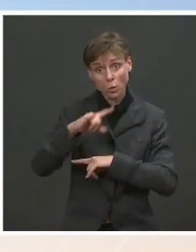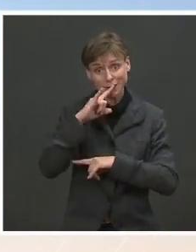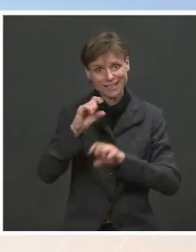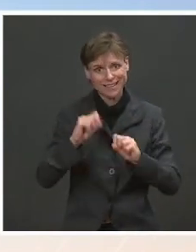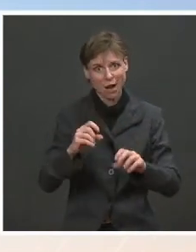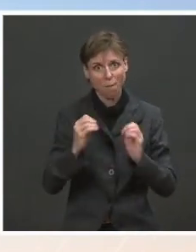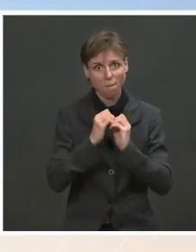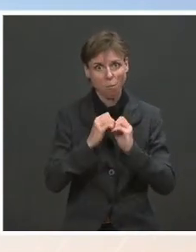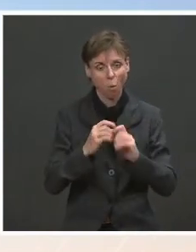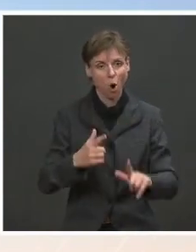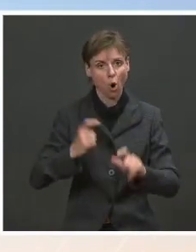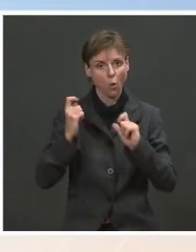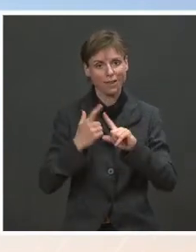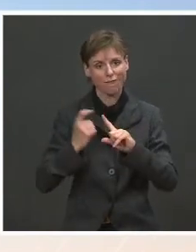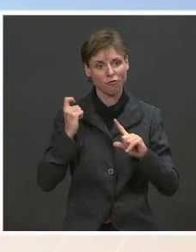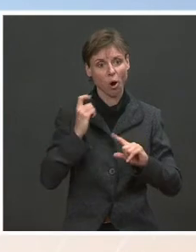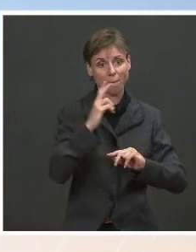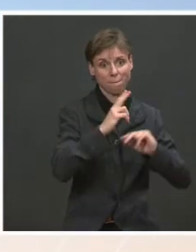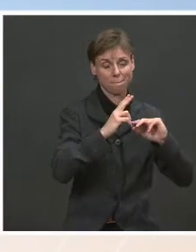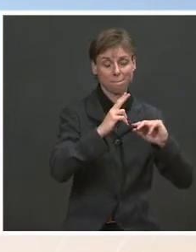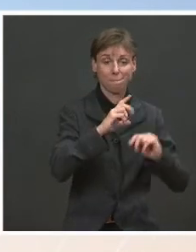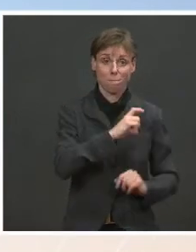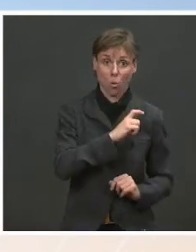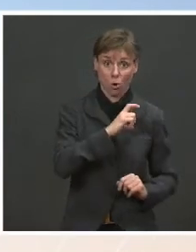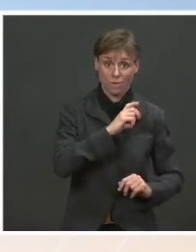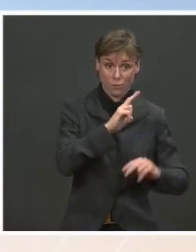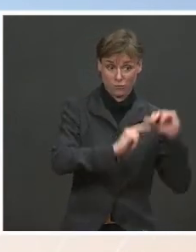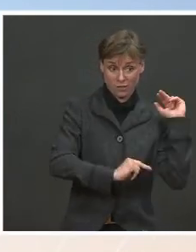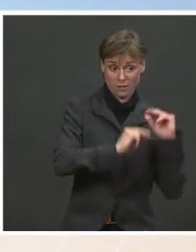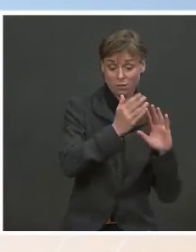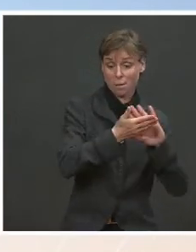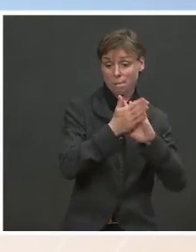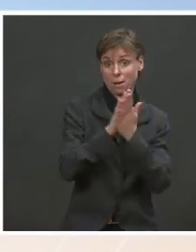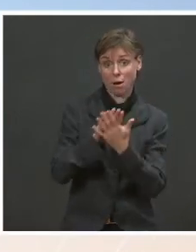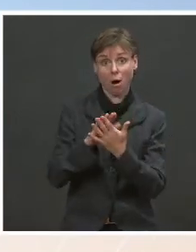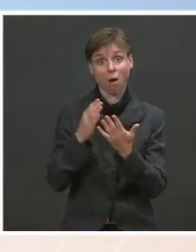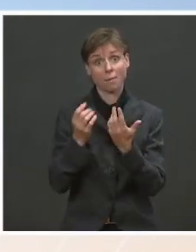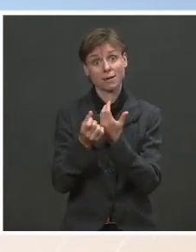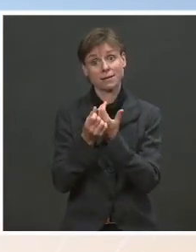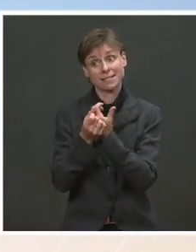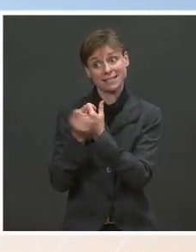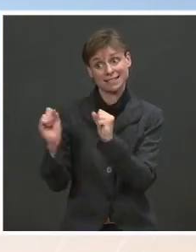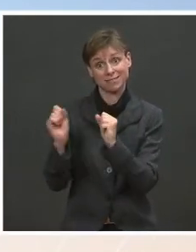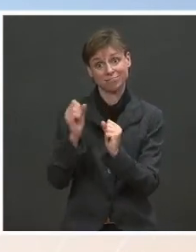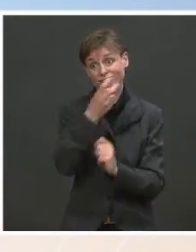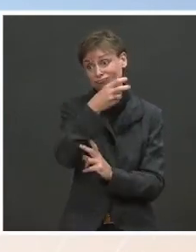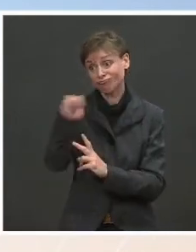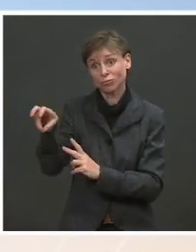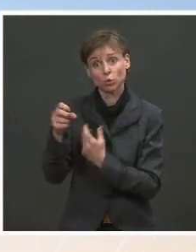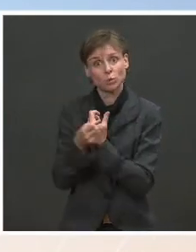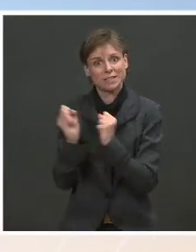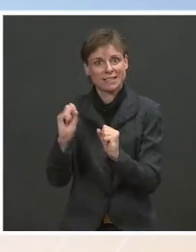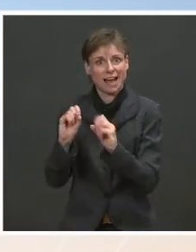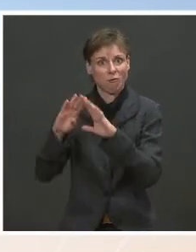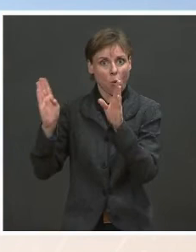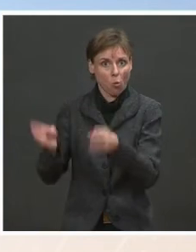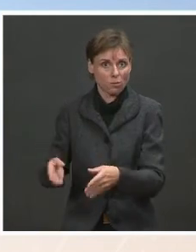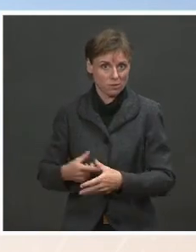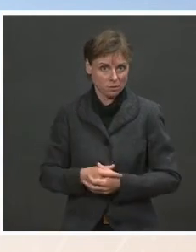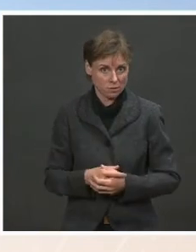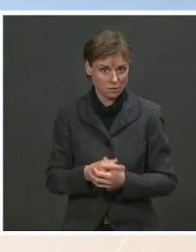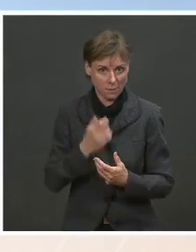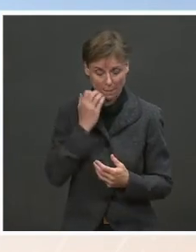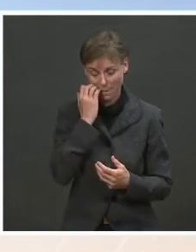the Border Patrol facilities, more quickly into safe and secure homes, and that's where his focus is. He doesn't want to get